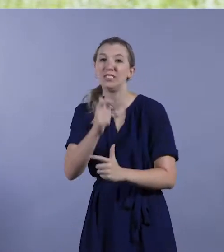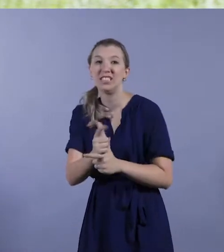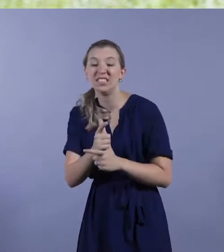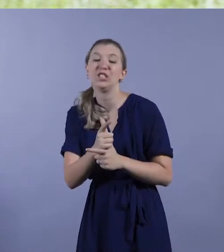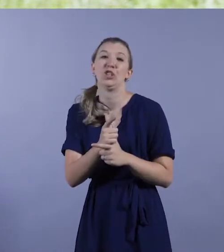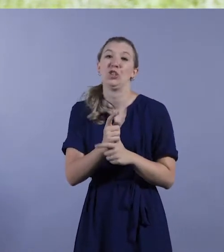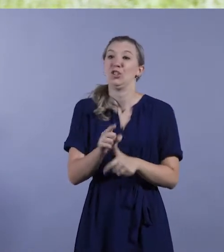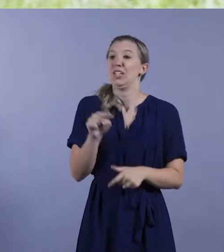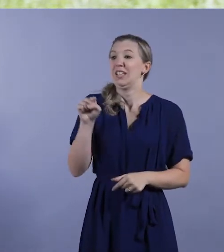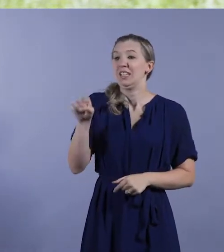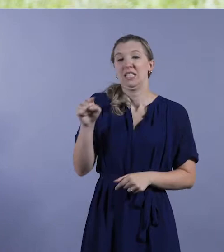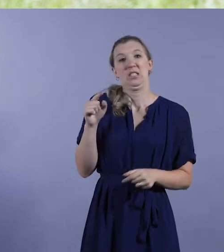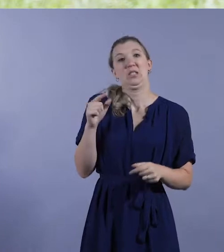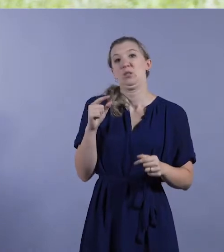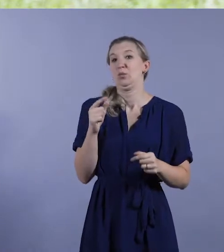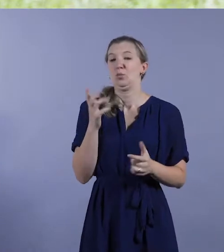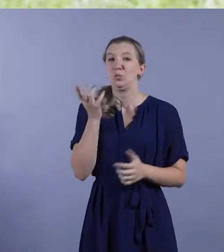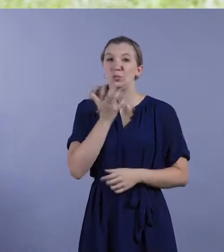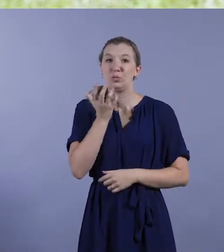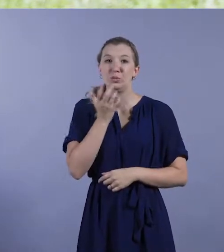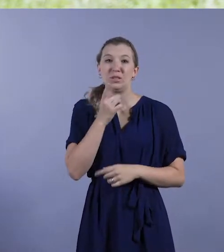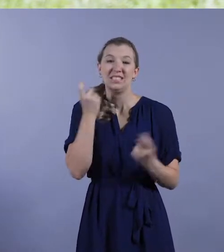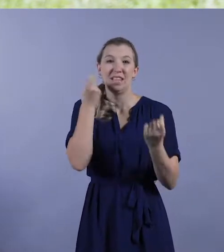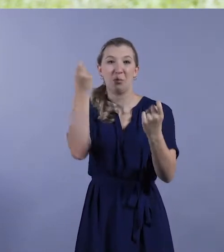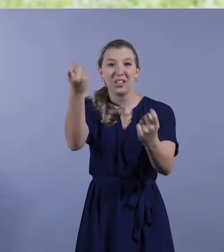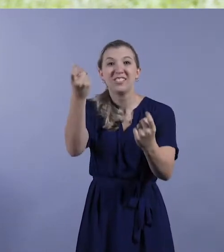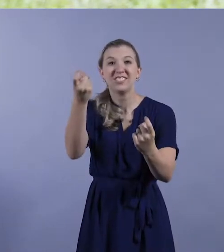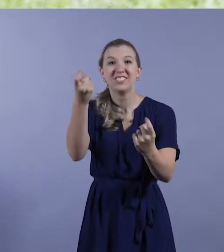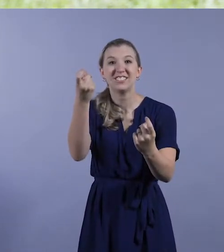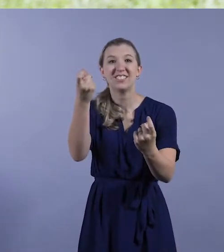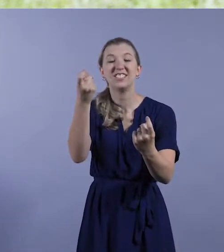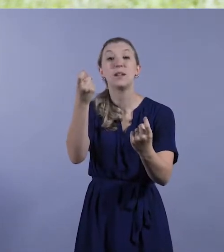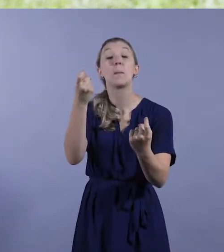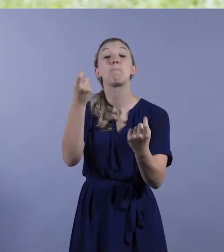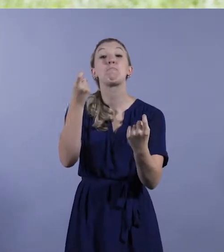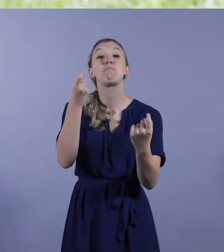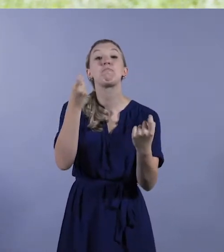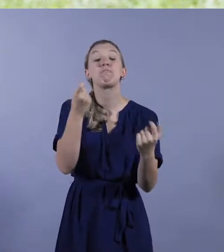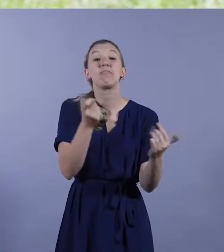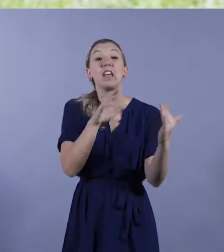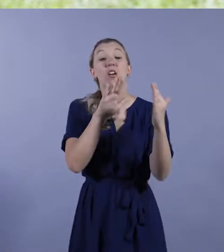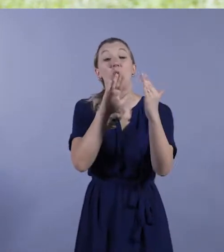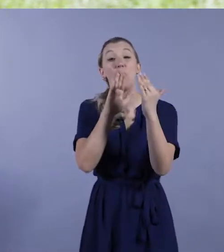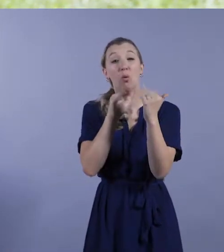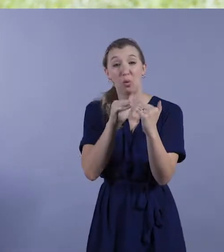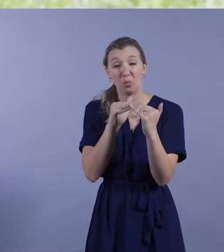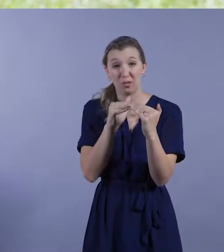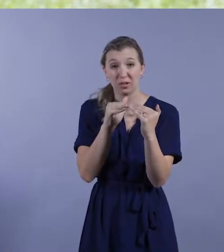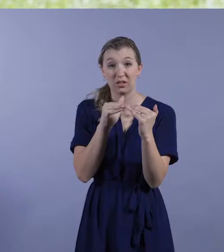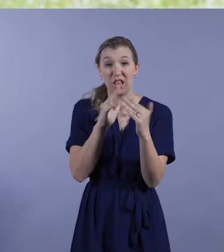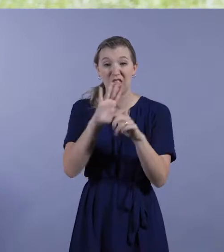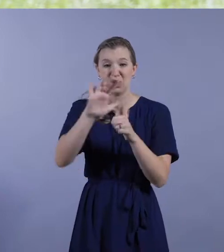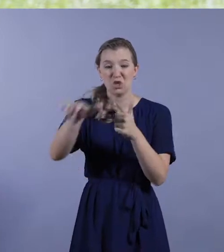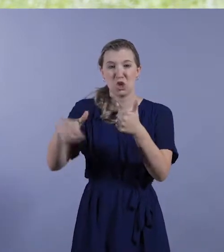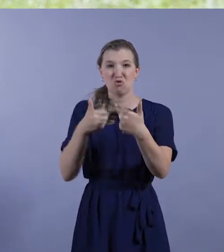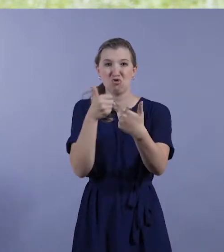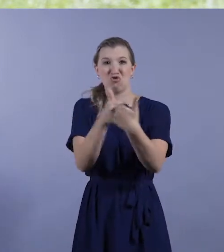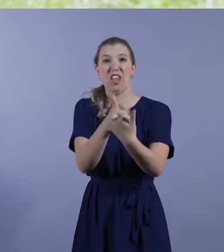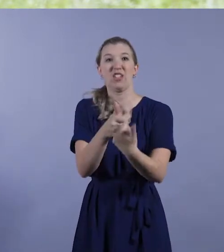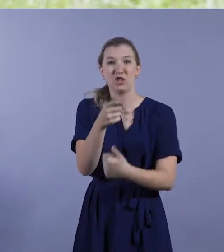this is something to celebrate. And I hope this challenges